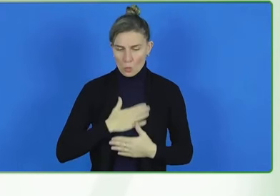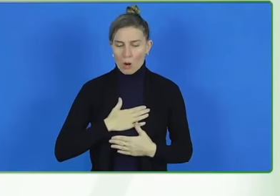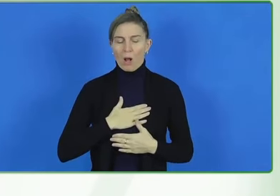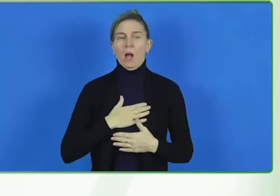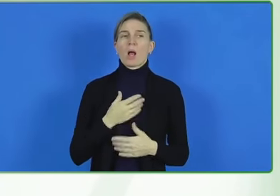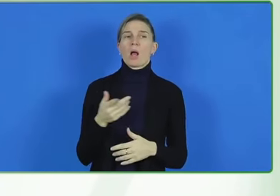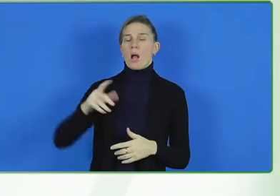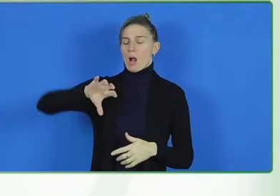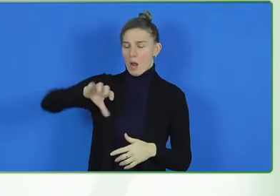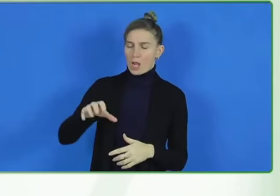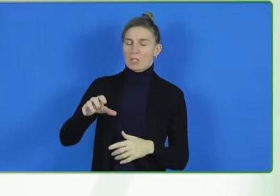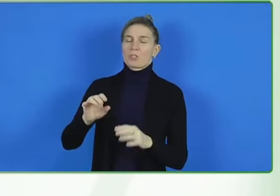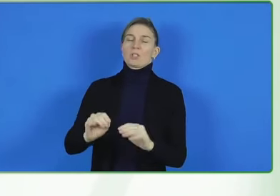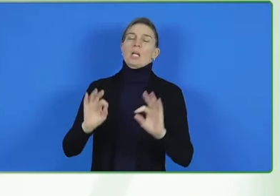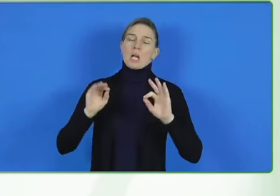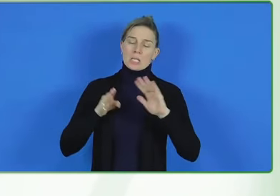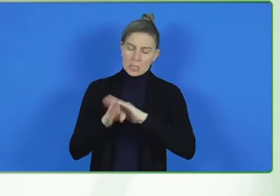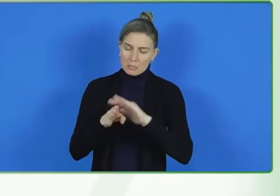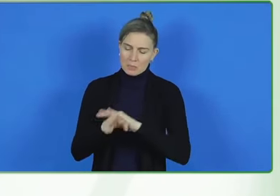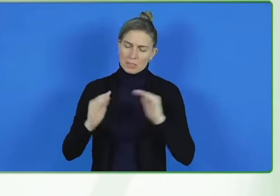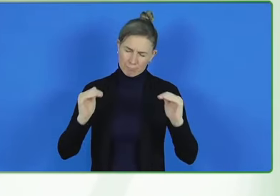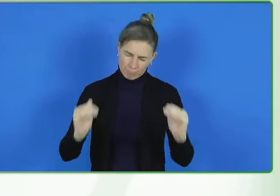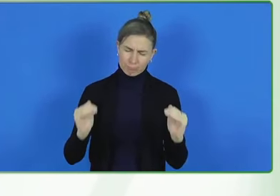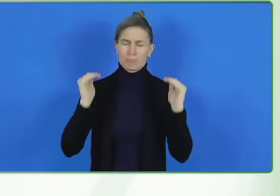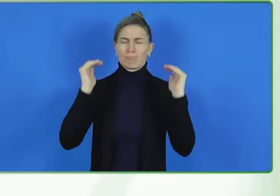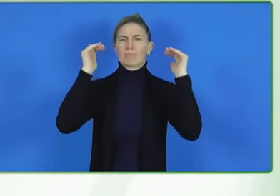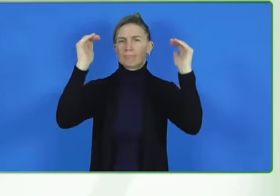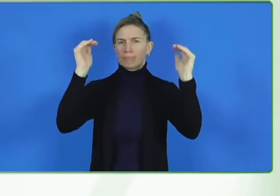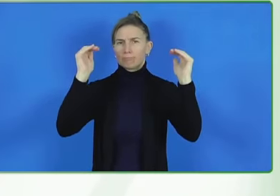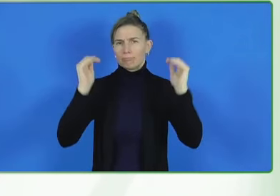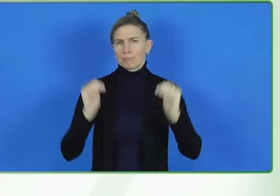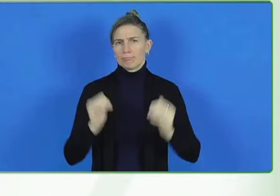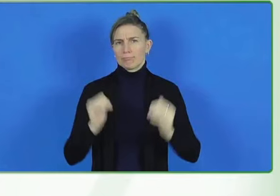country. Next slide, please.